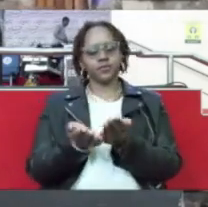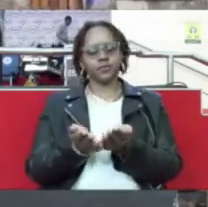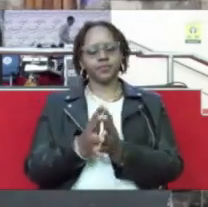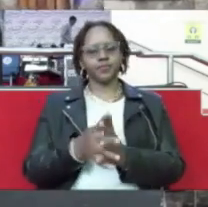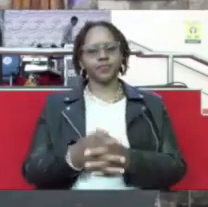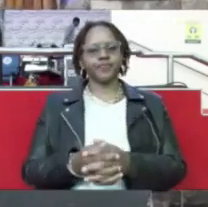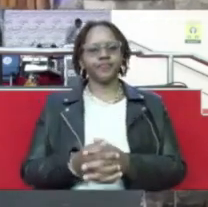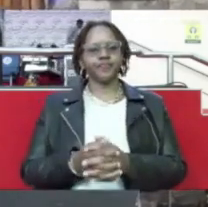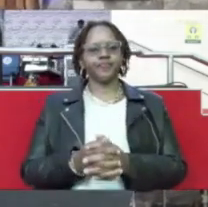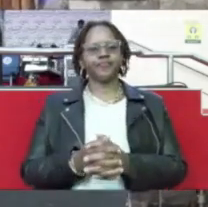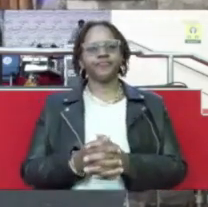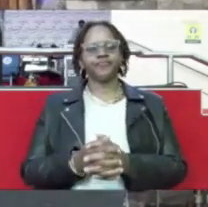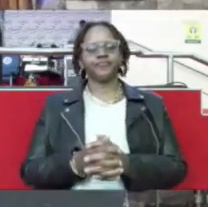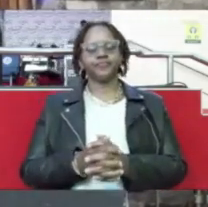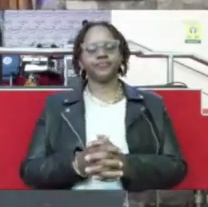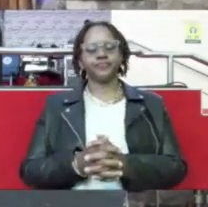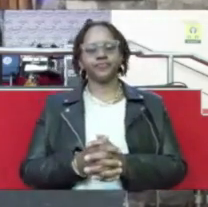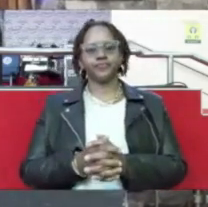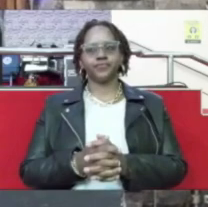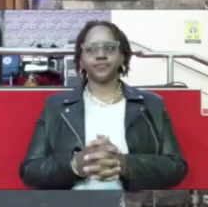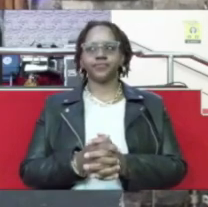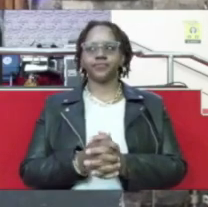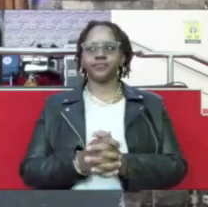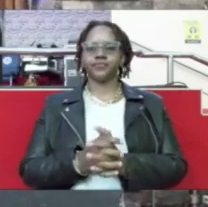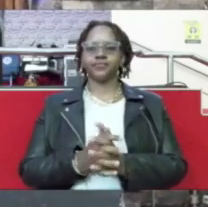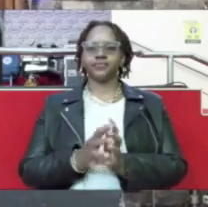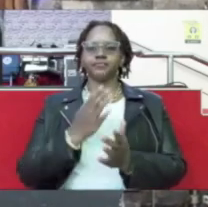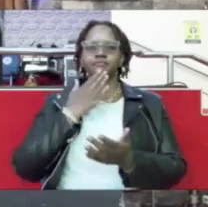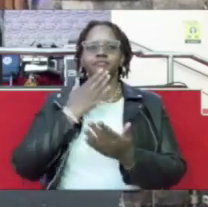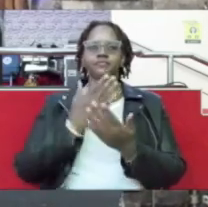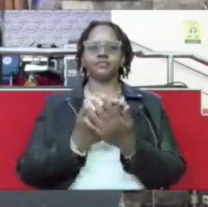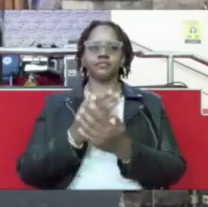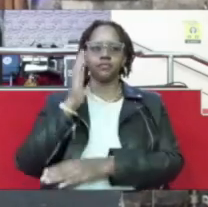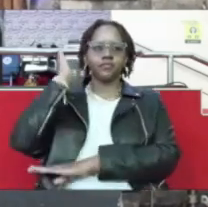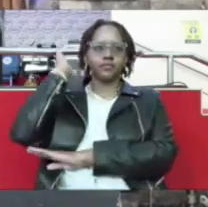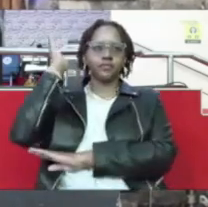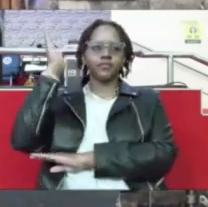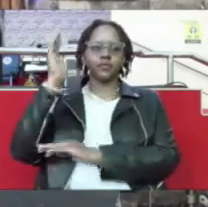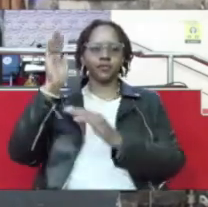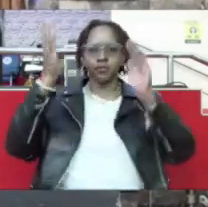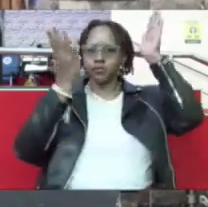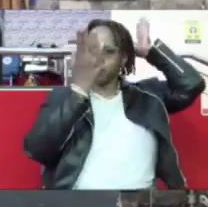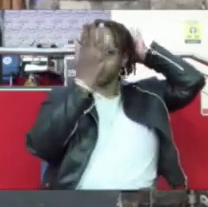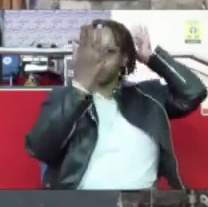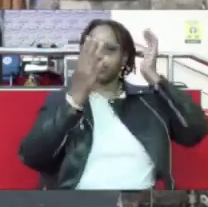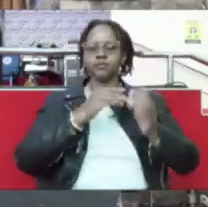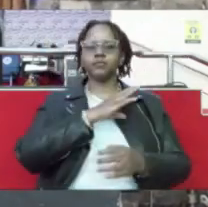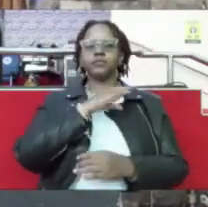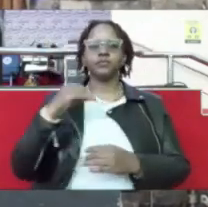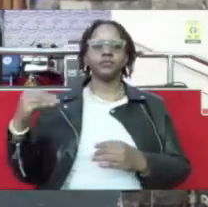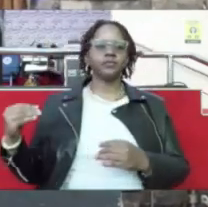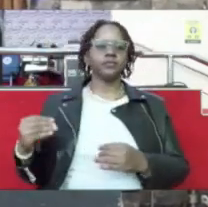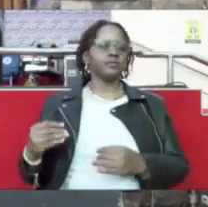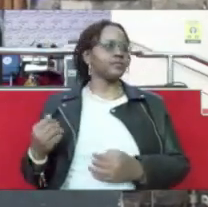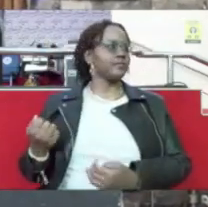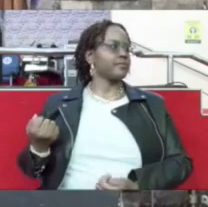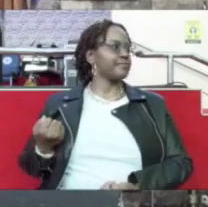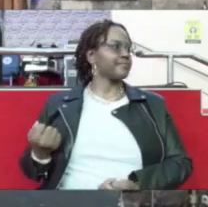I also want to thank God for our bishop and mom in the house today.